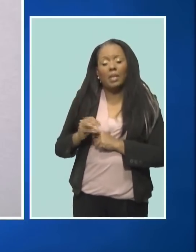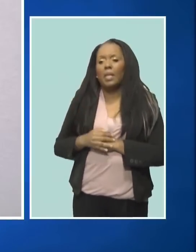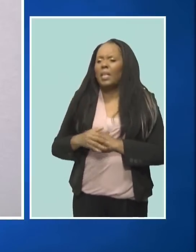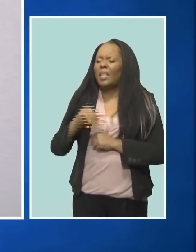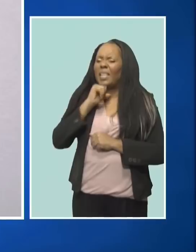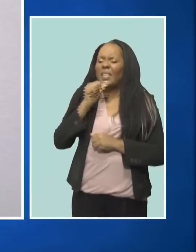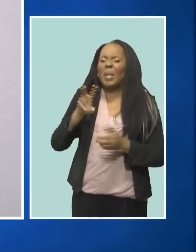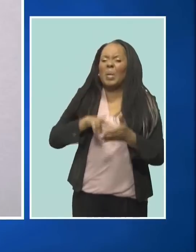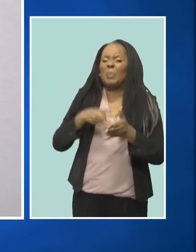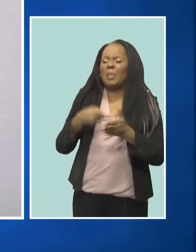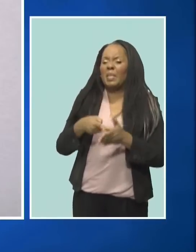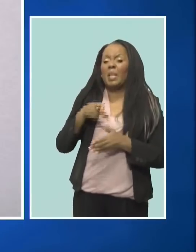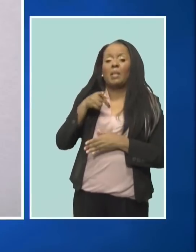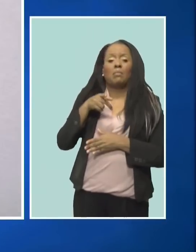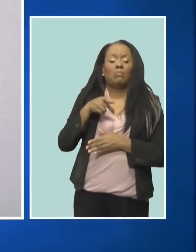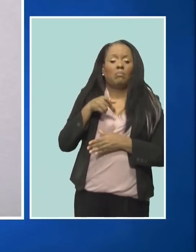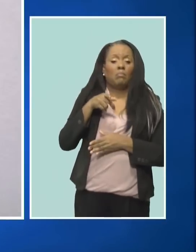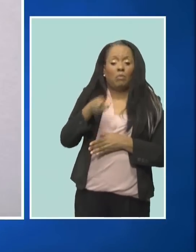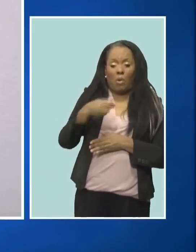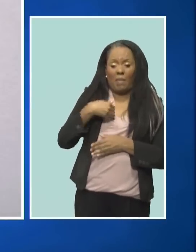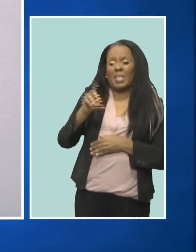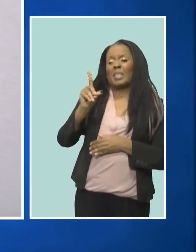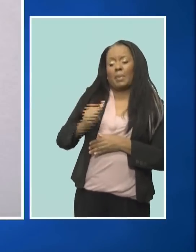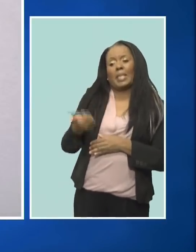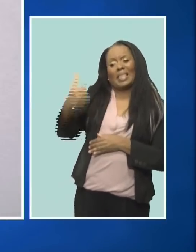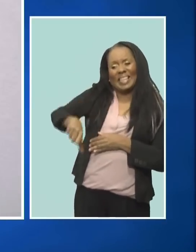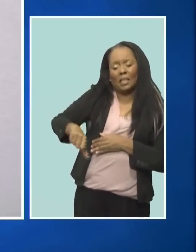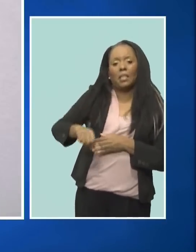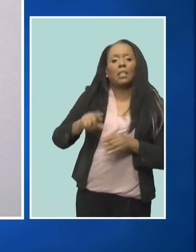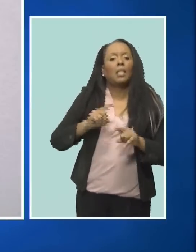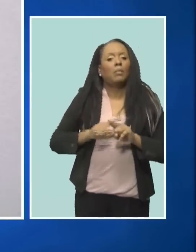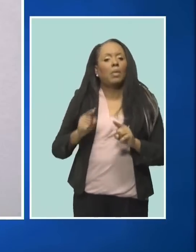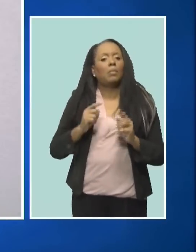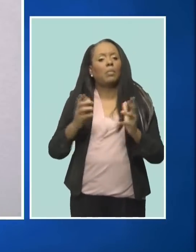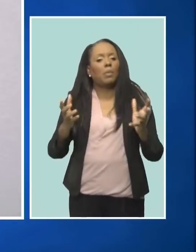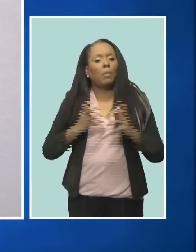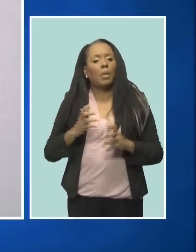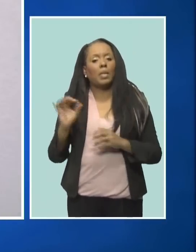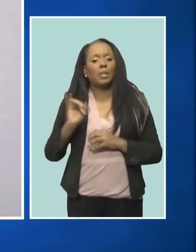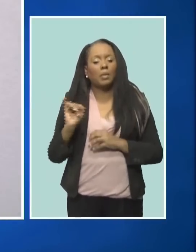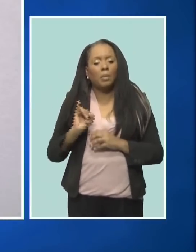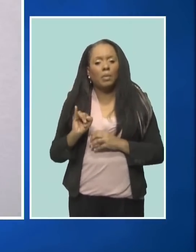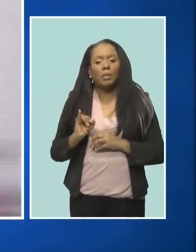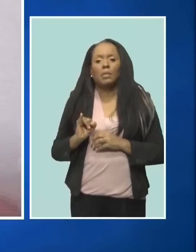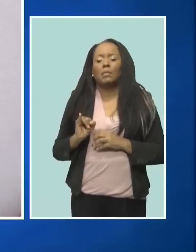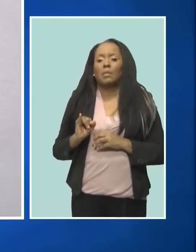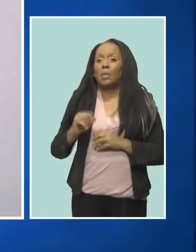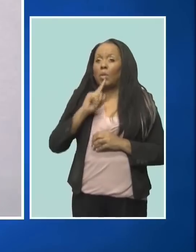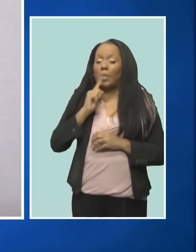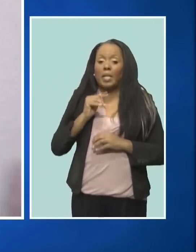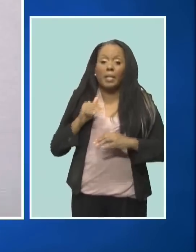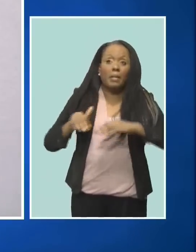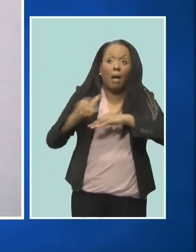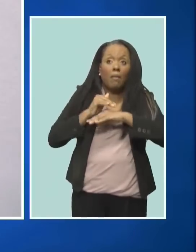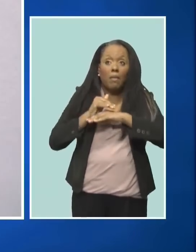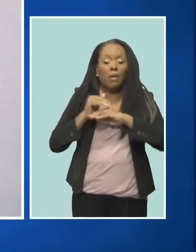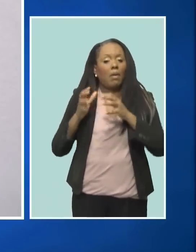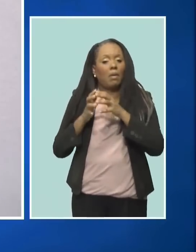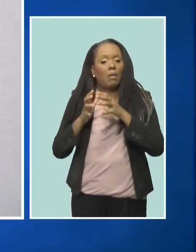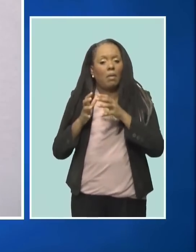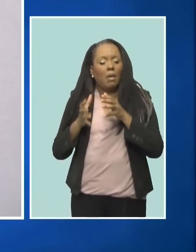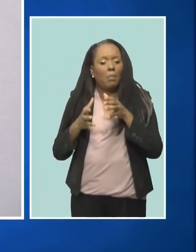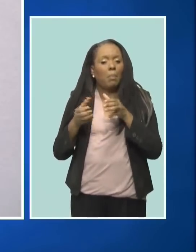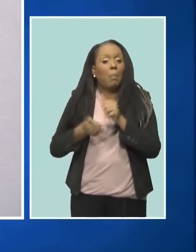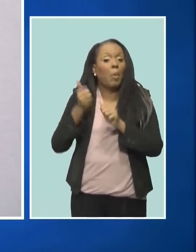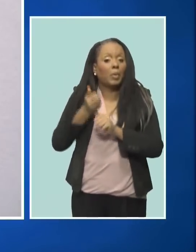are precluded from the cover, but how can we get a form of insurance available to that person that covers some things but maybe not cover